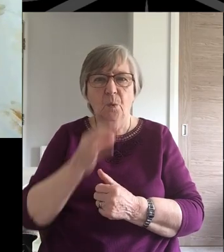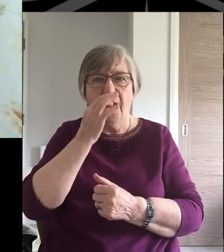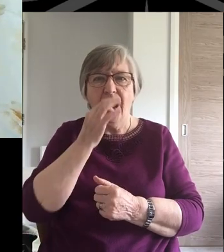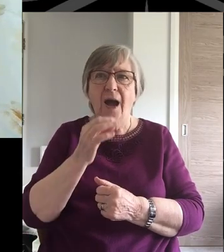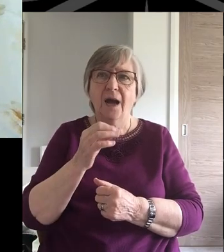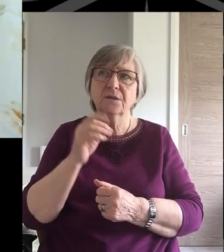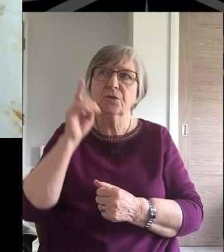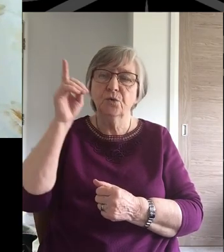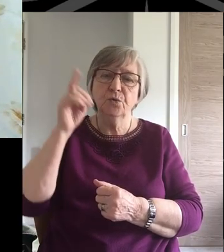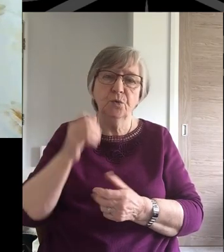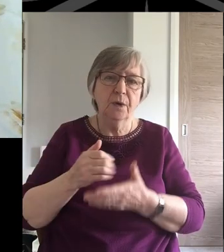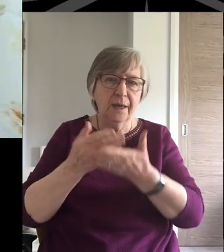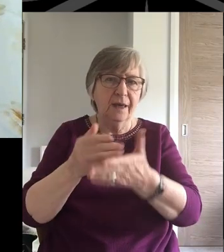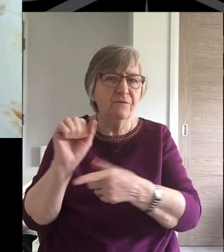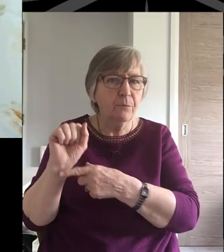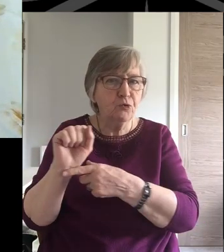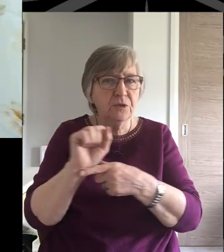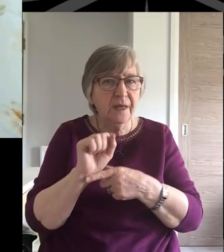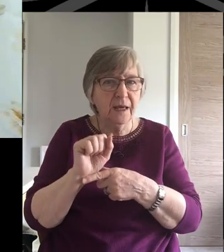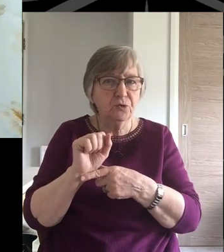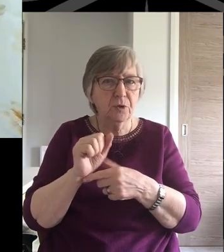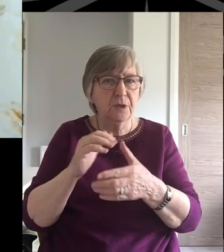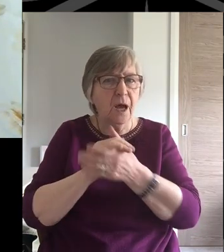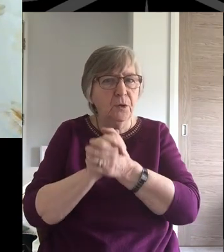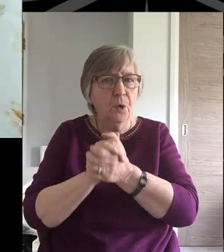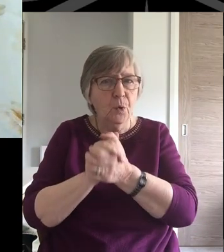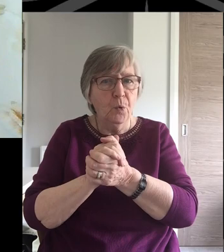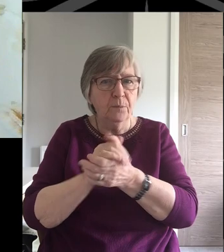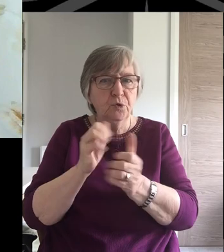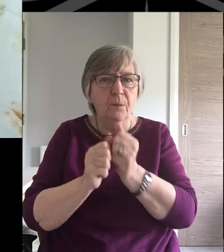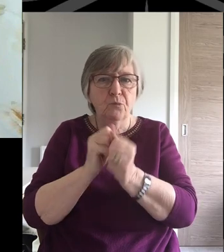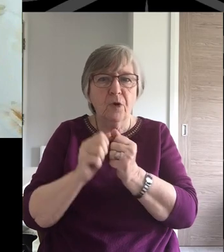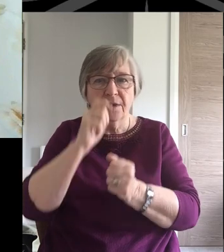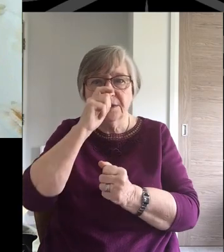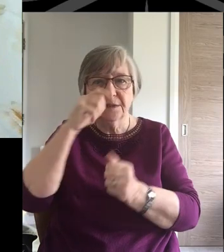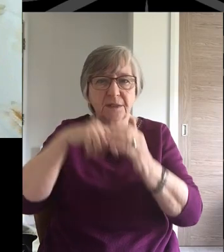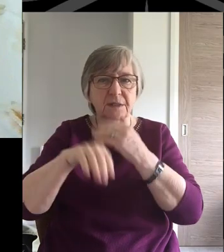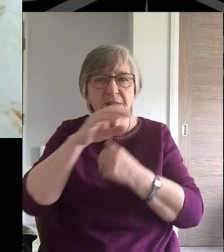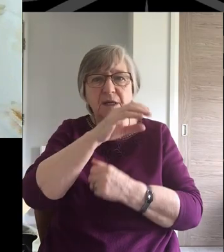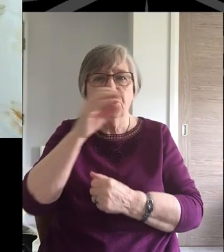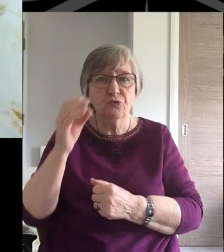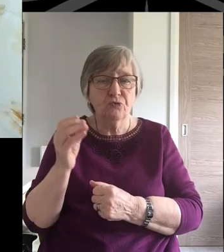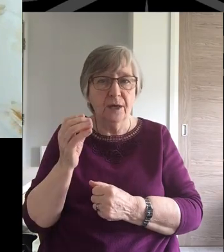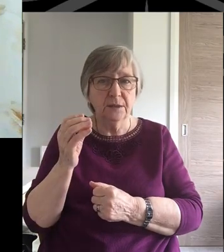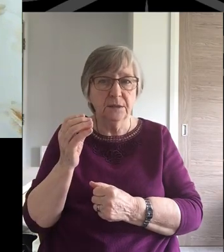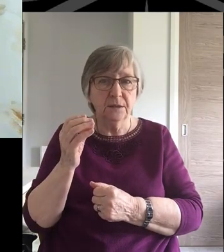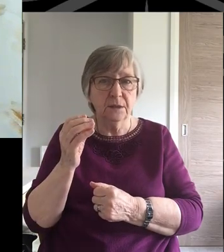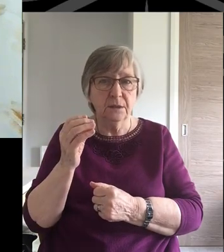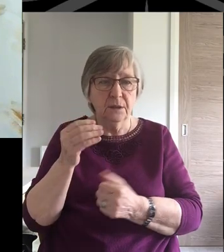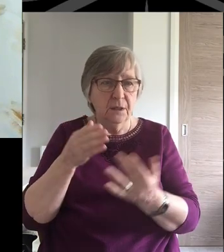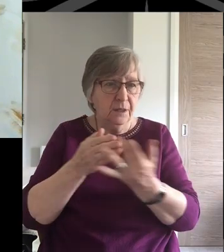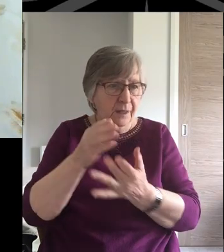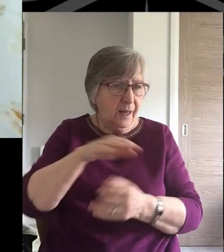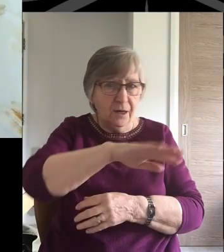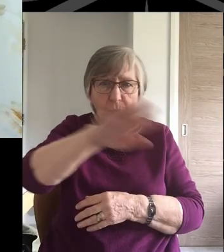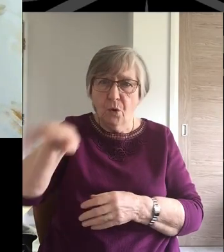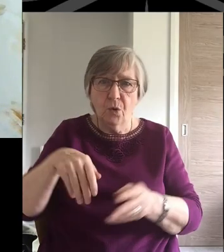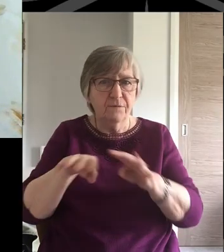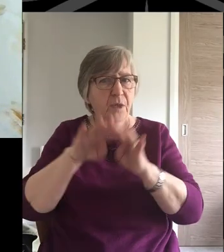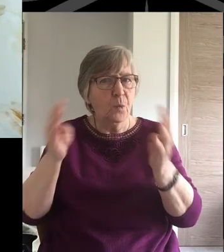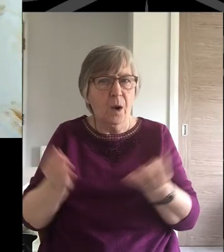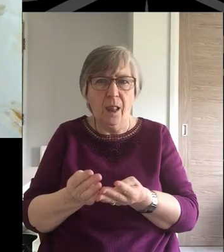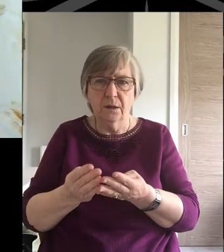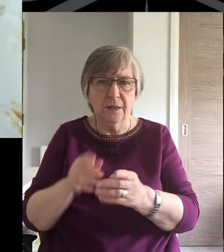We ask you to give protection and hope to our brothers and sisters in Christ, who throughout the world are